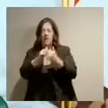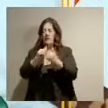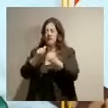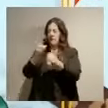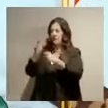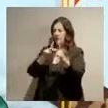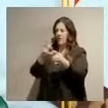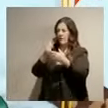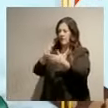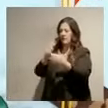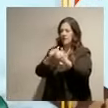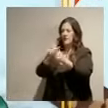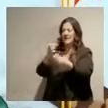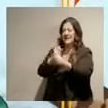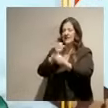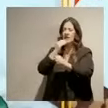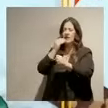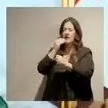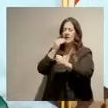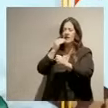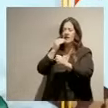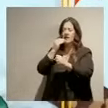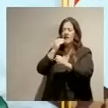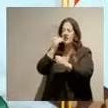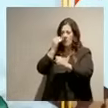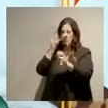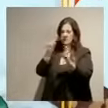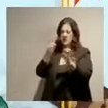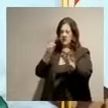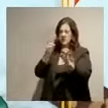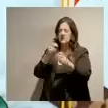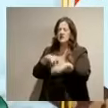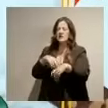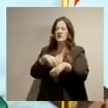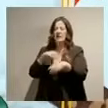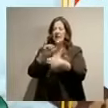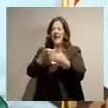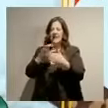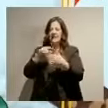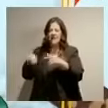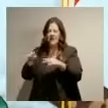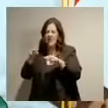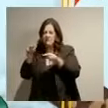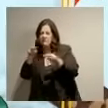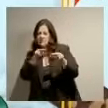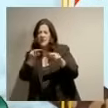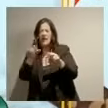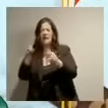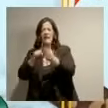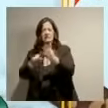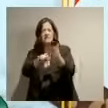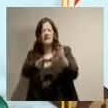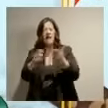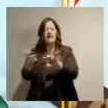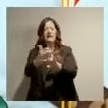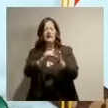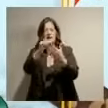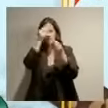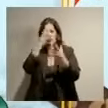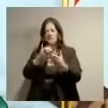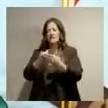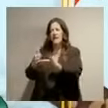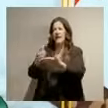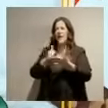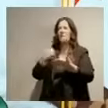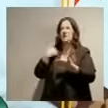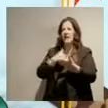in the spirit and the zeitgeist of what the audit was at least showcasing. And so that's another